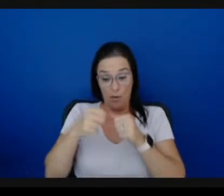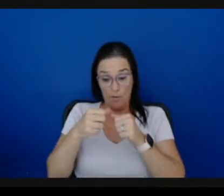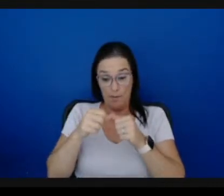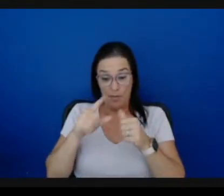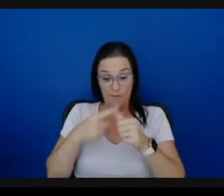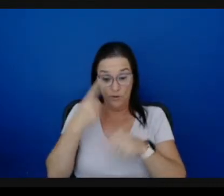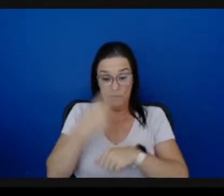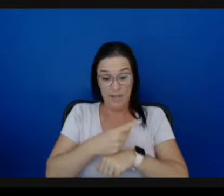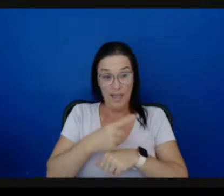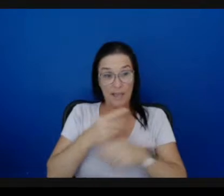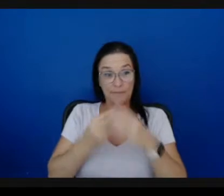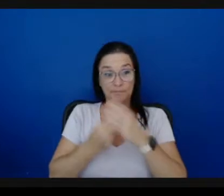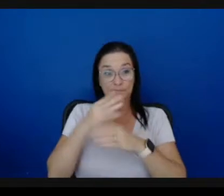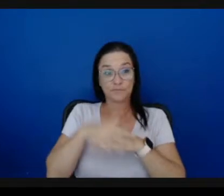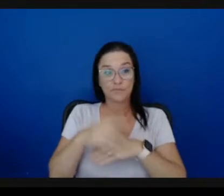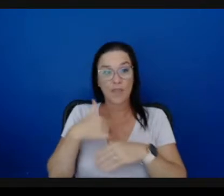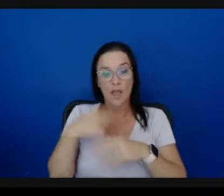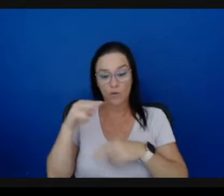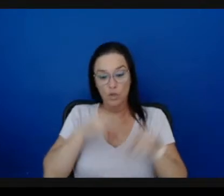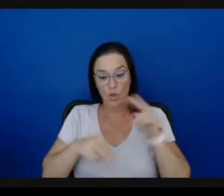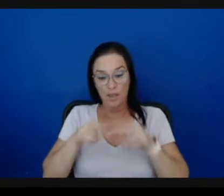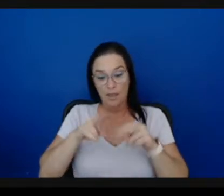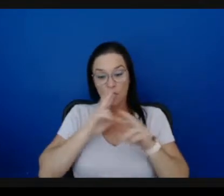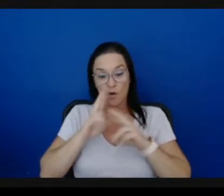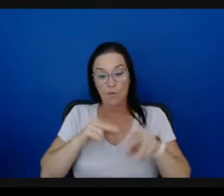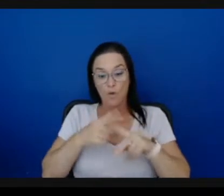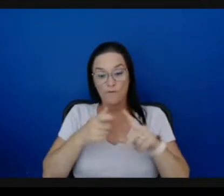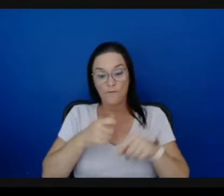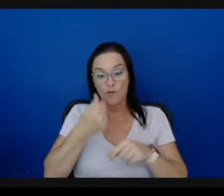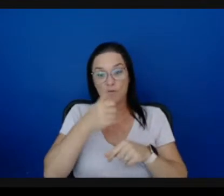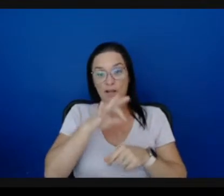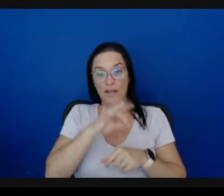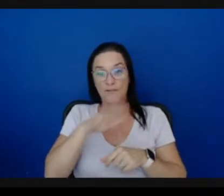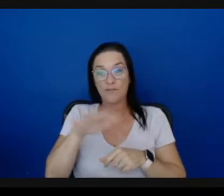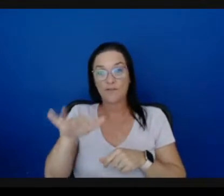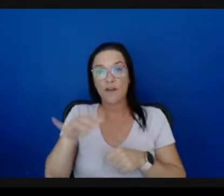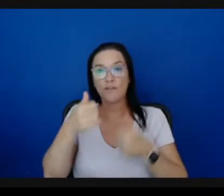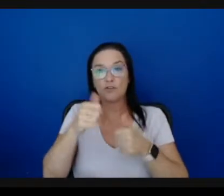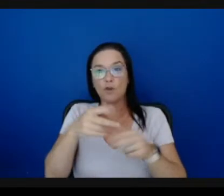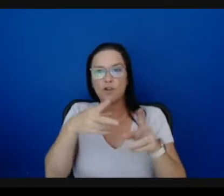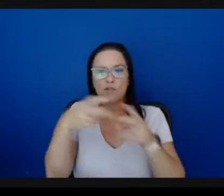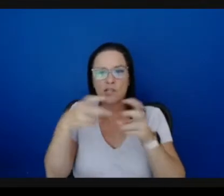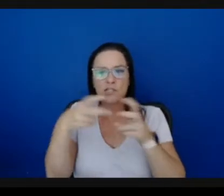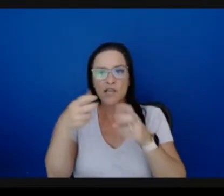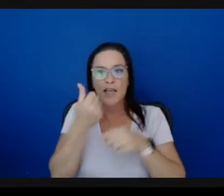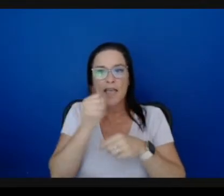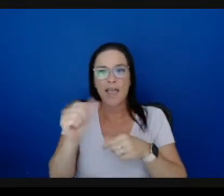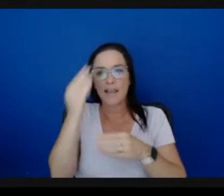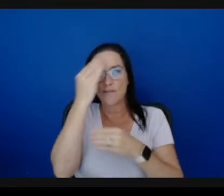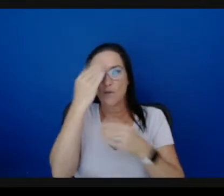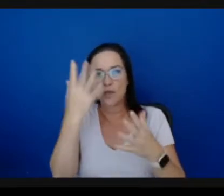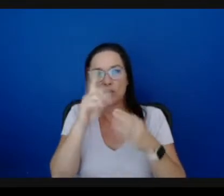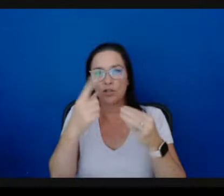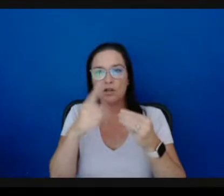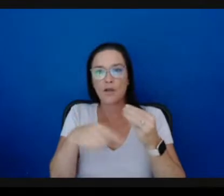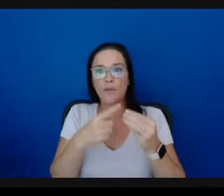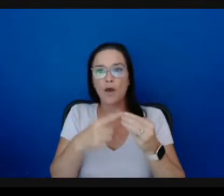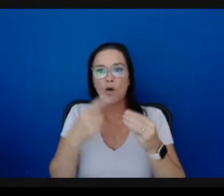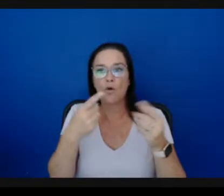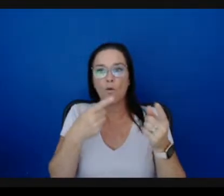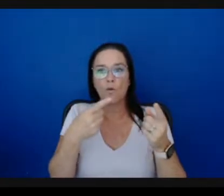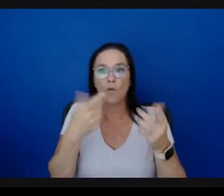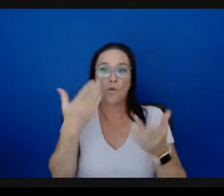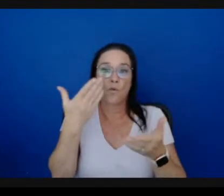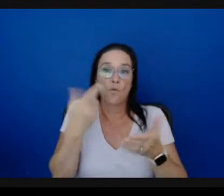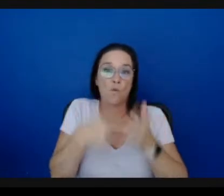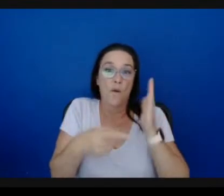McDonald report from 1955 and trying to gain any information out of it about what might happen next during